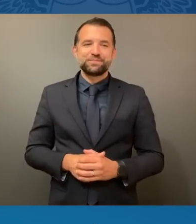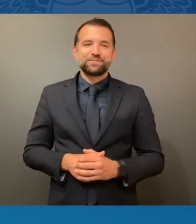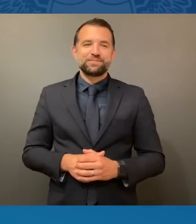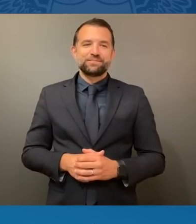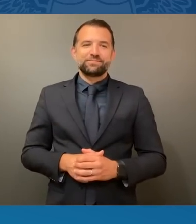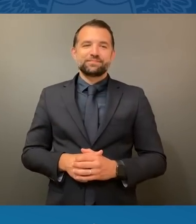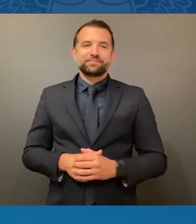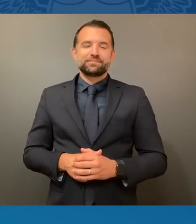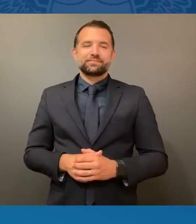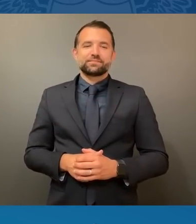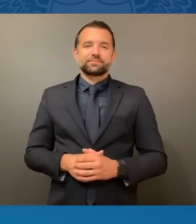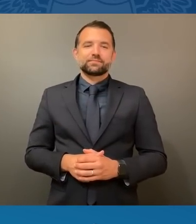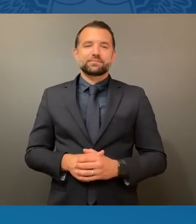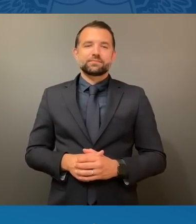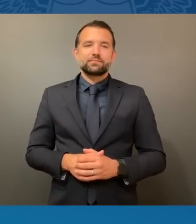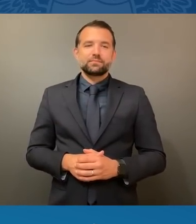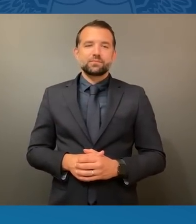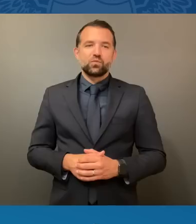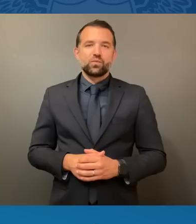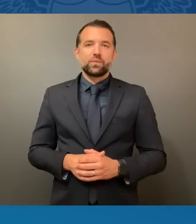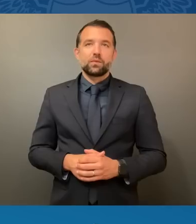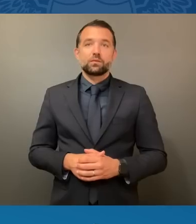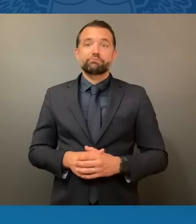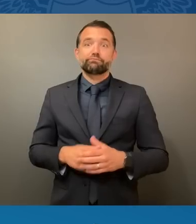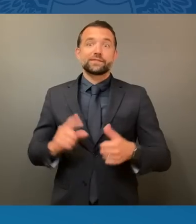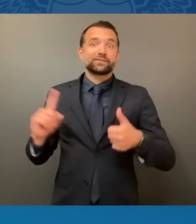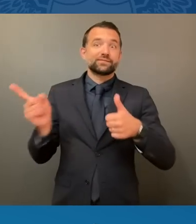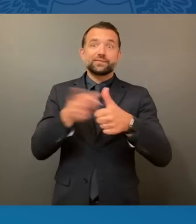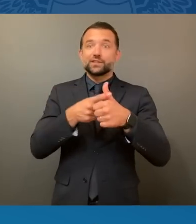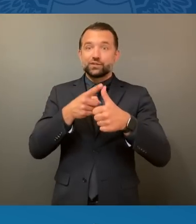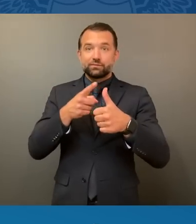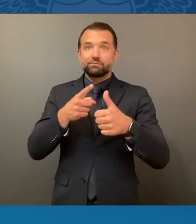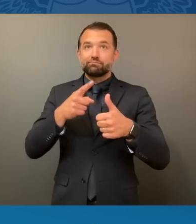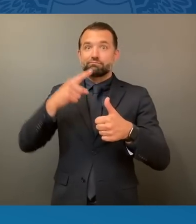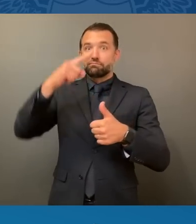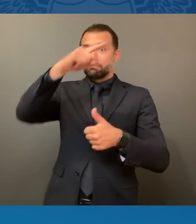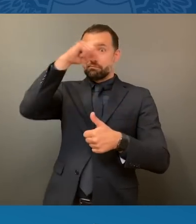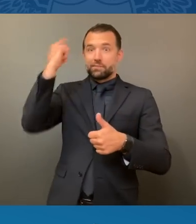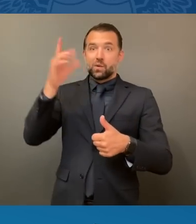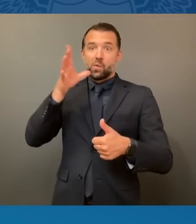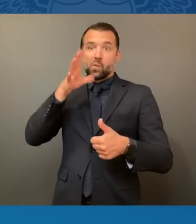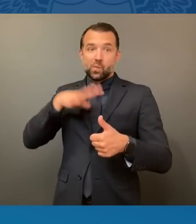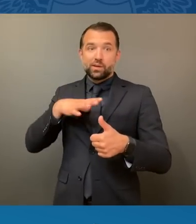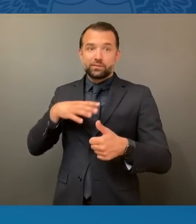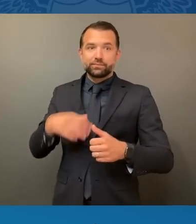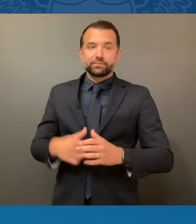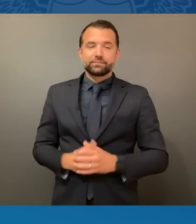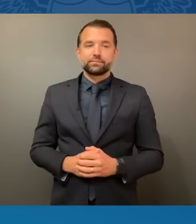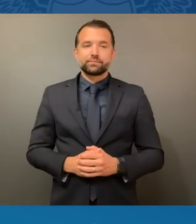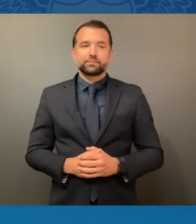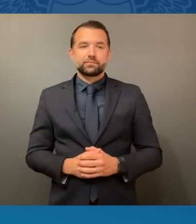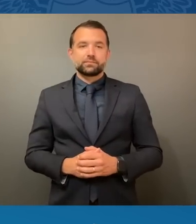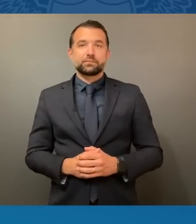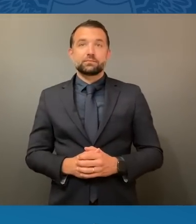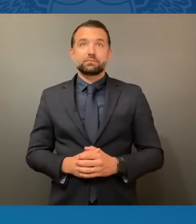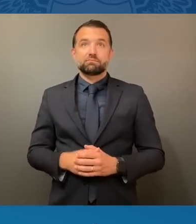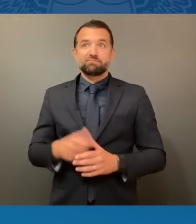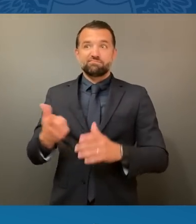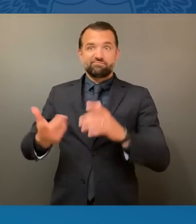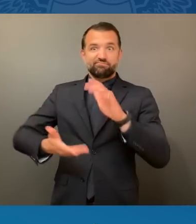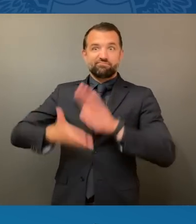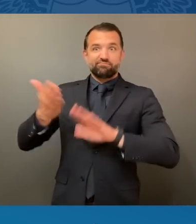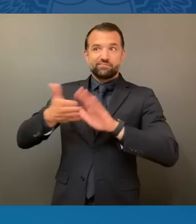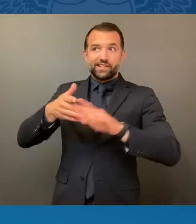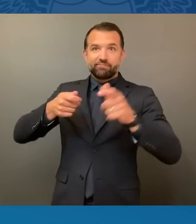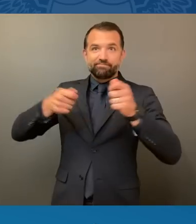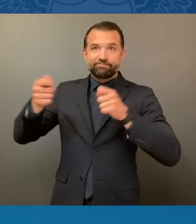The first Black woman to run TIAA, the first